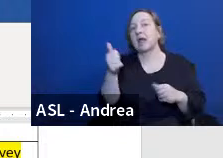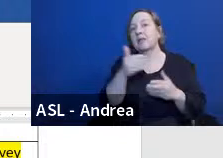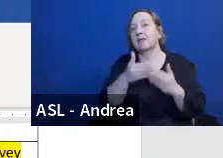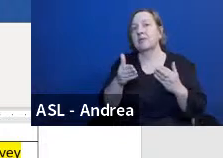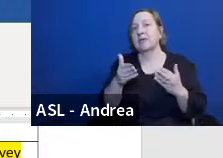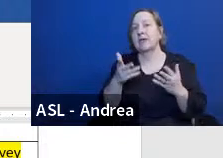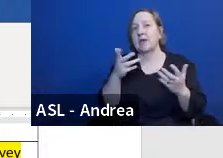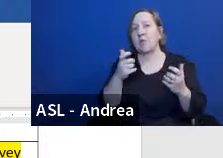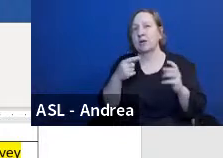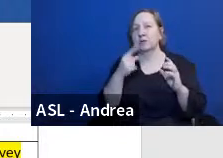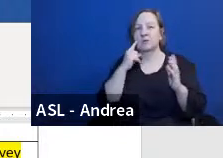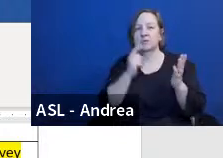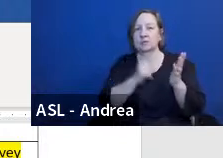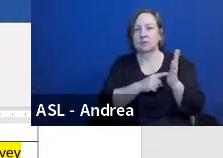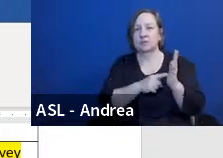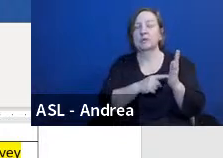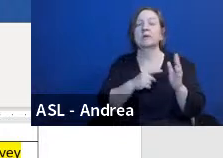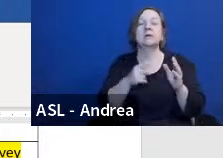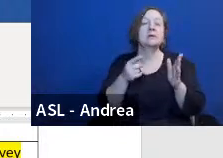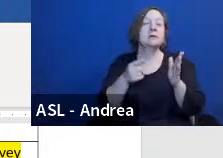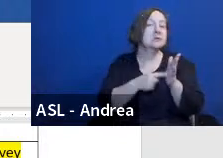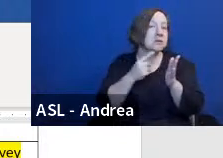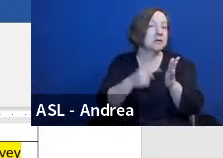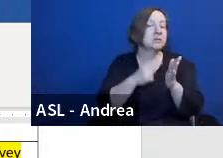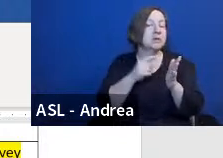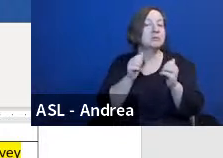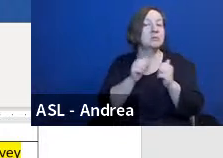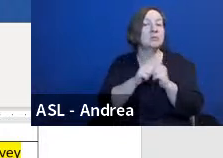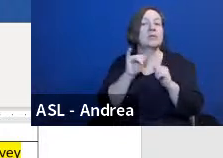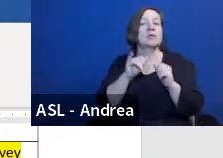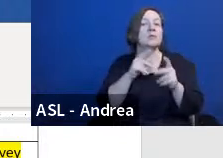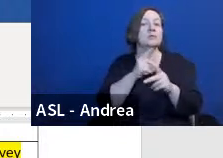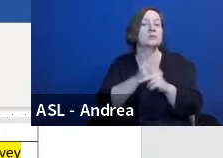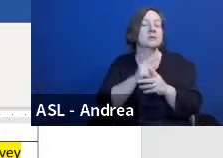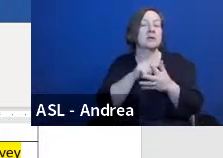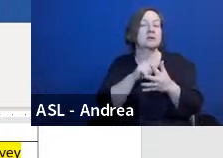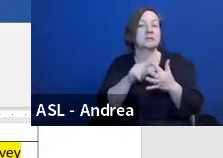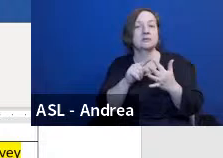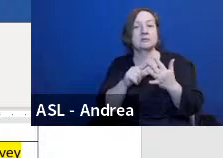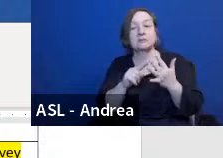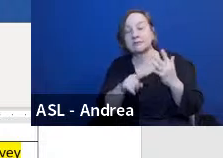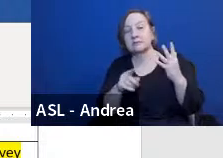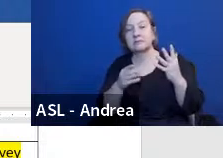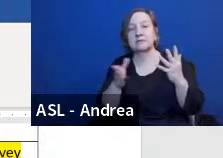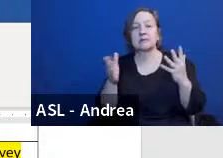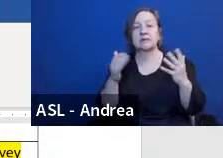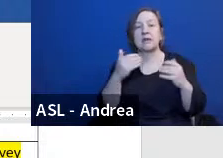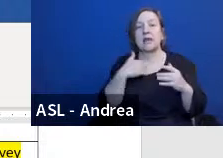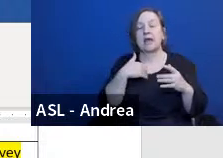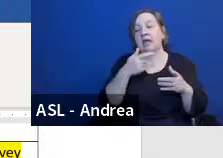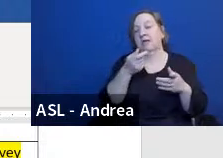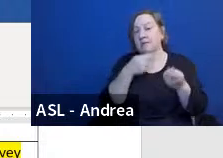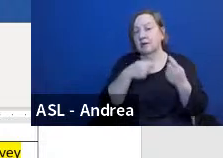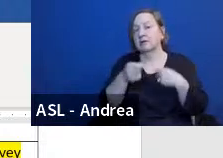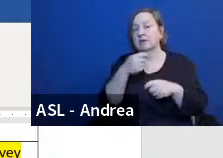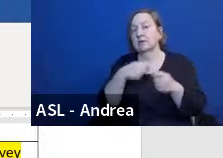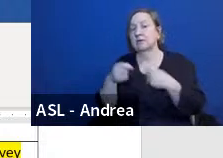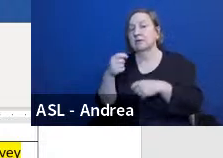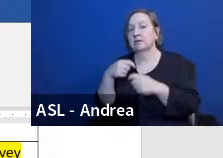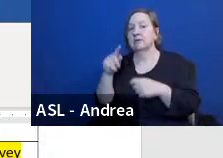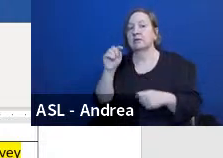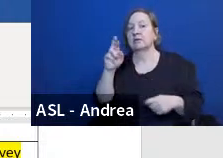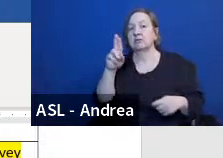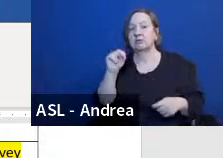kind of flag is sometimes with these types of things, there's turnover.